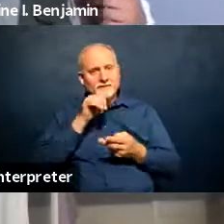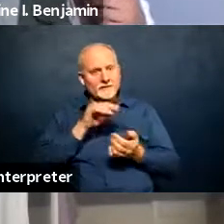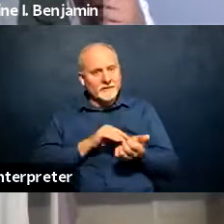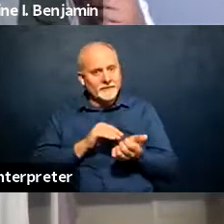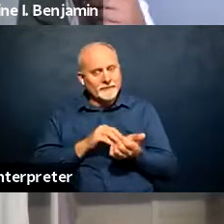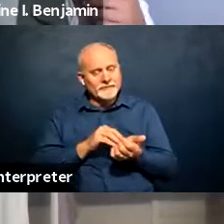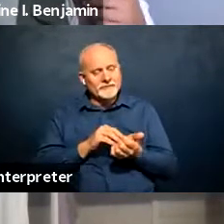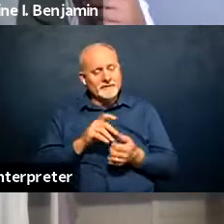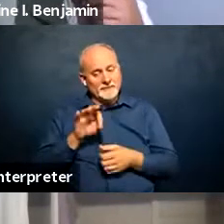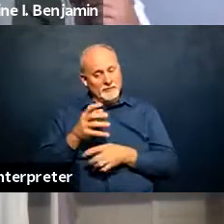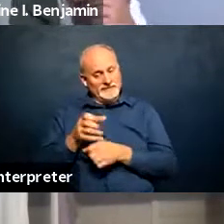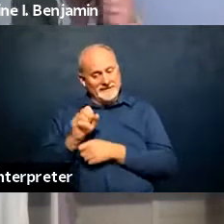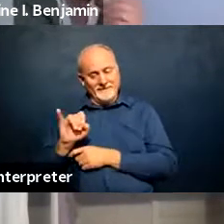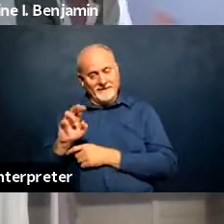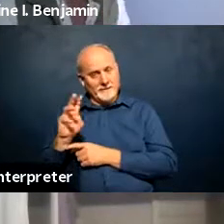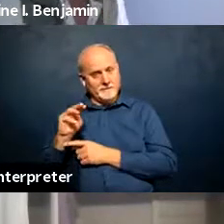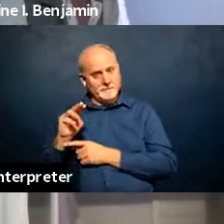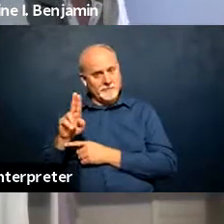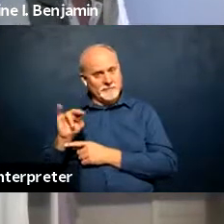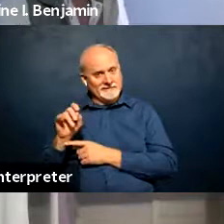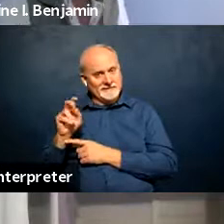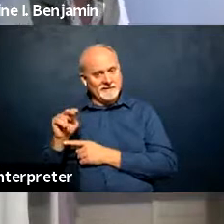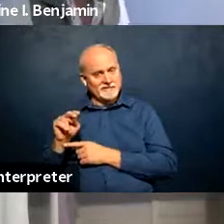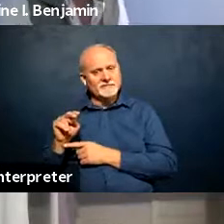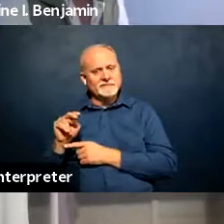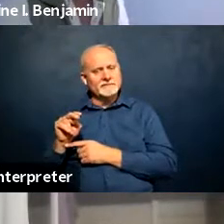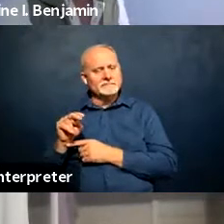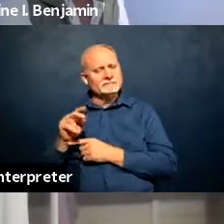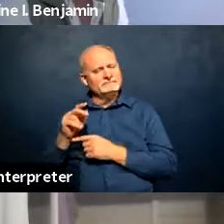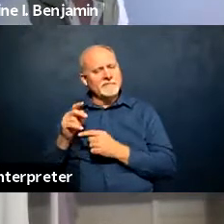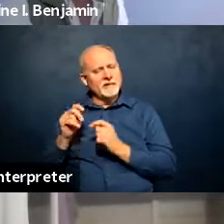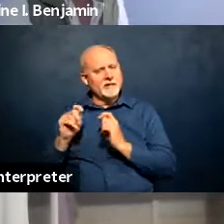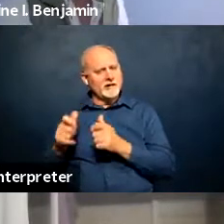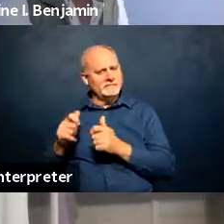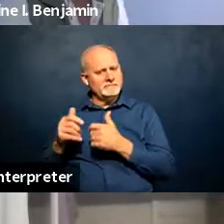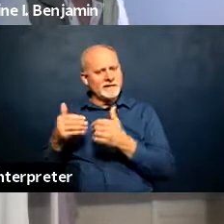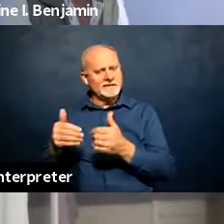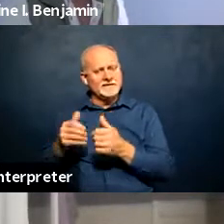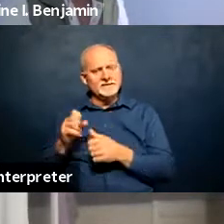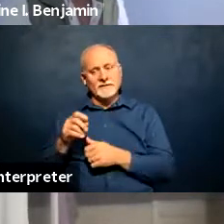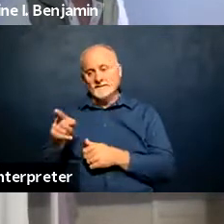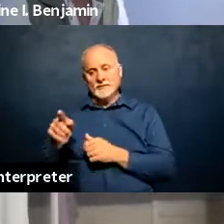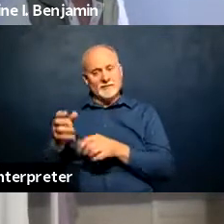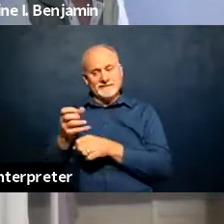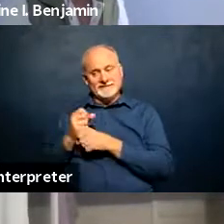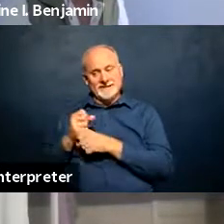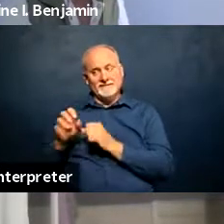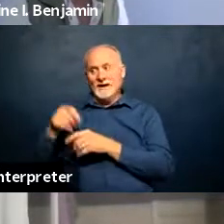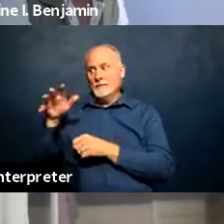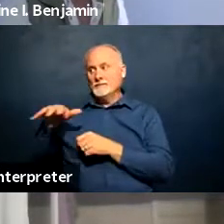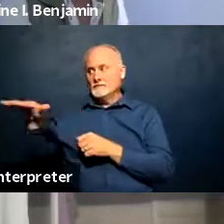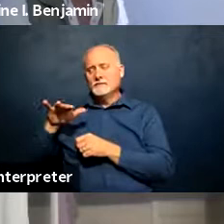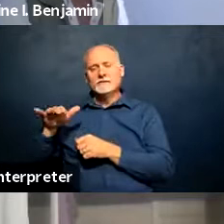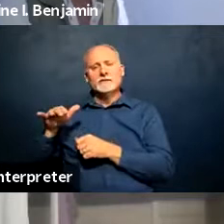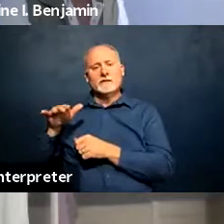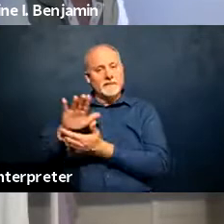through Student Health Services, the documentation is automated. If you receive these at an outside entity, please upload